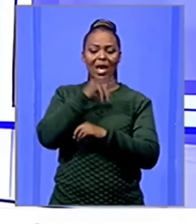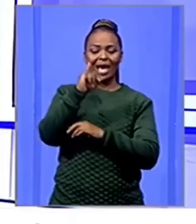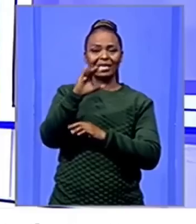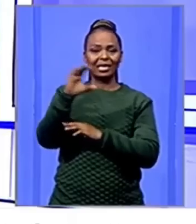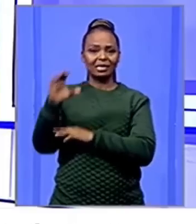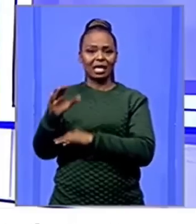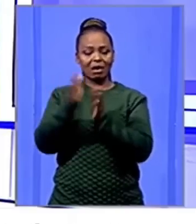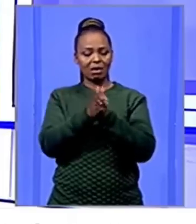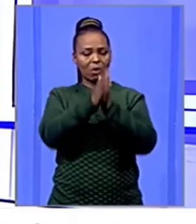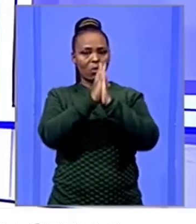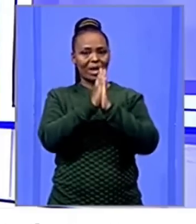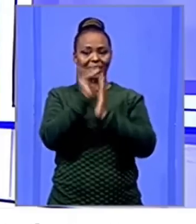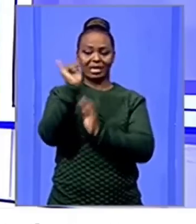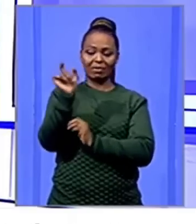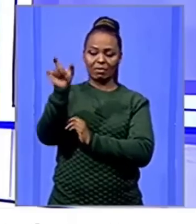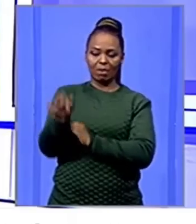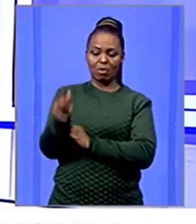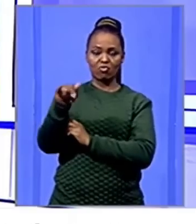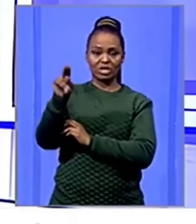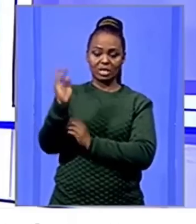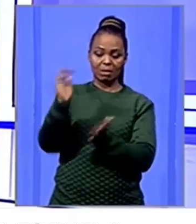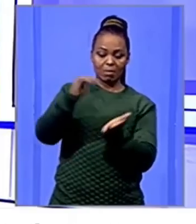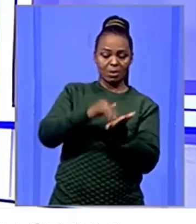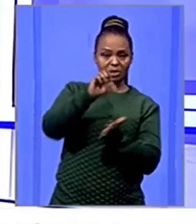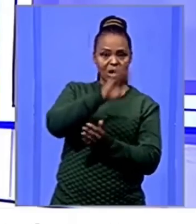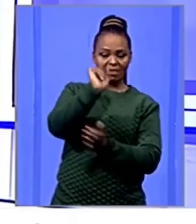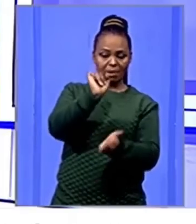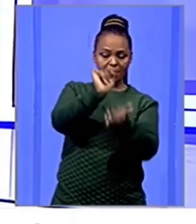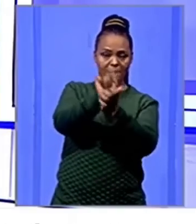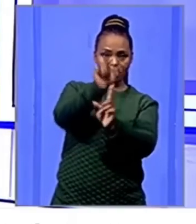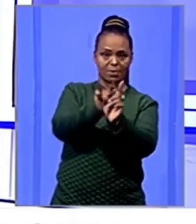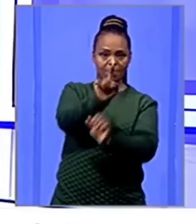ya boditšhabatšhaba ICC ya gore Putin a tshwarwe.